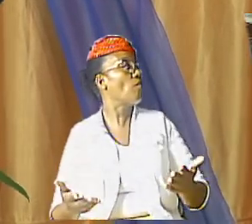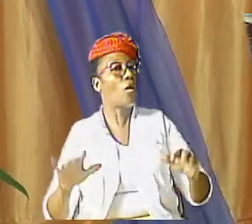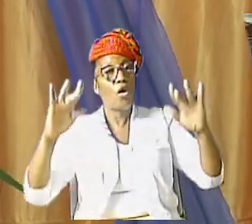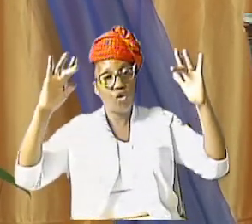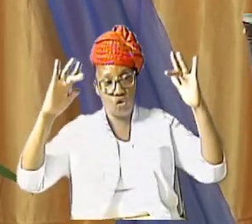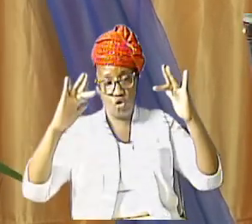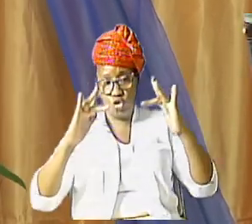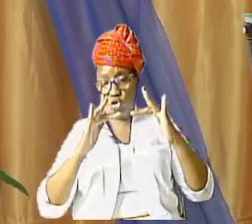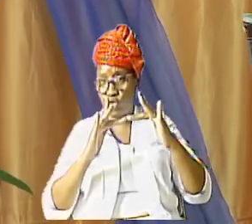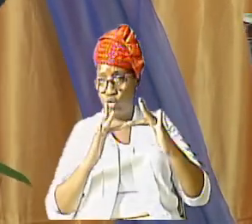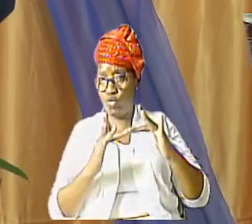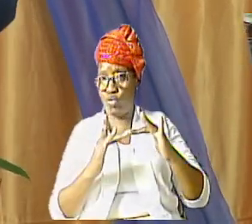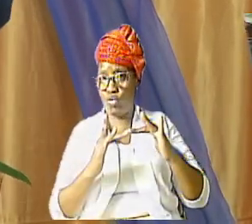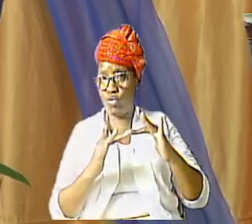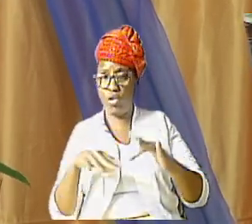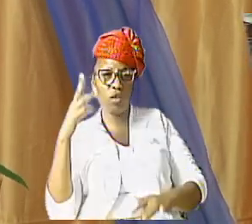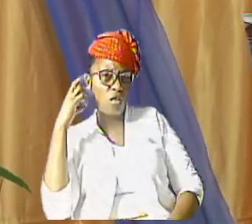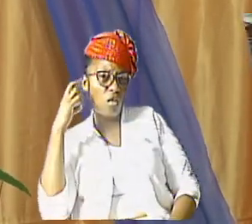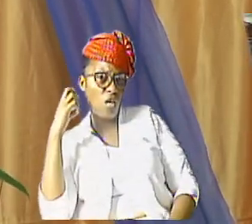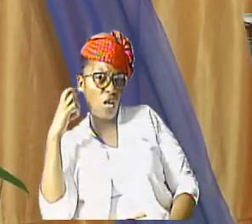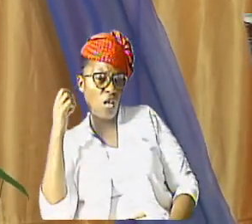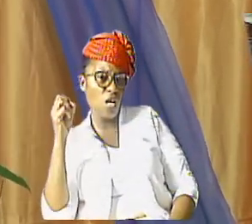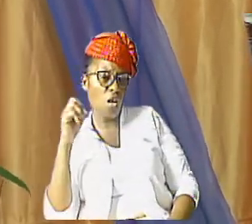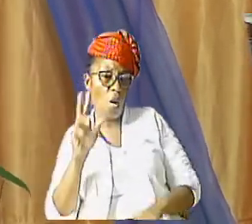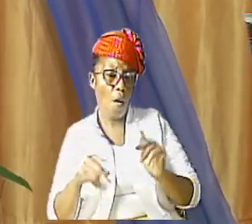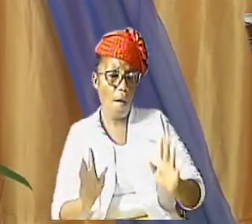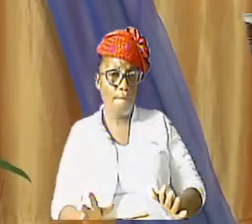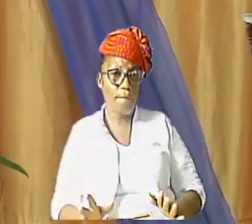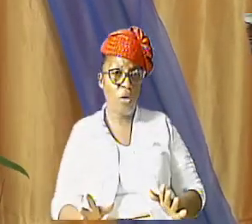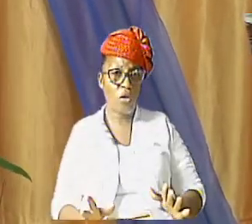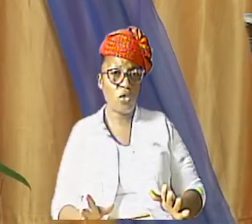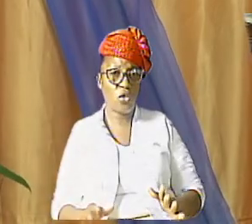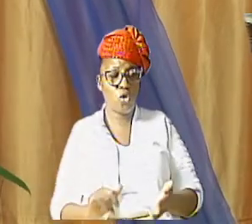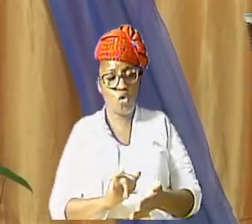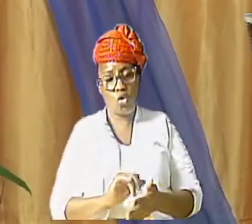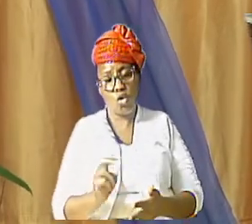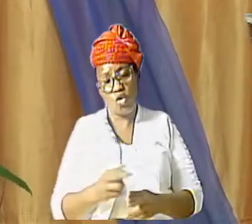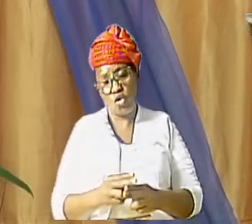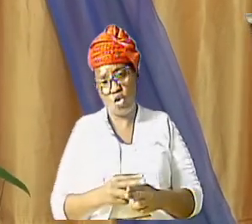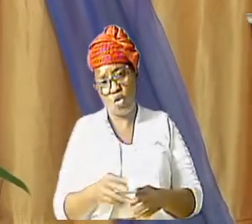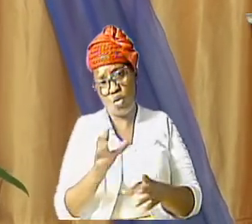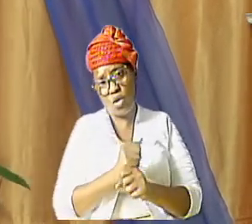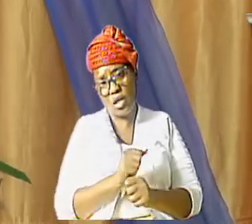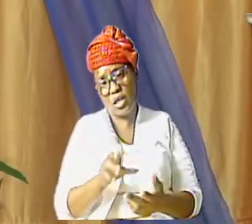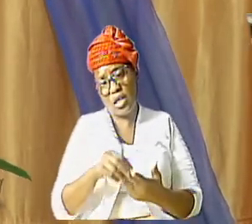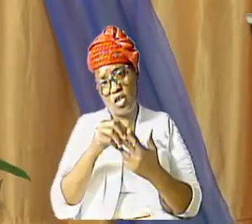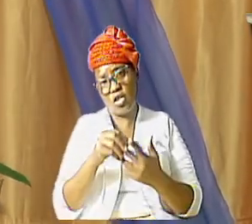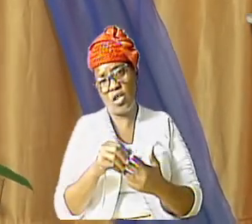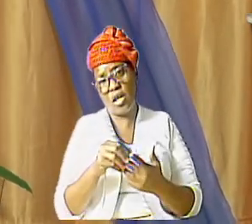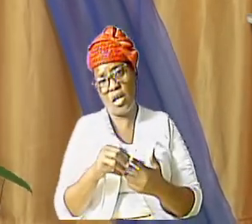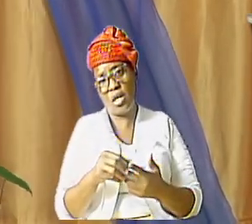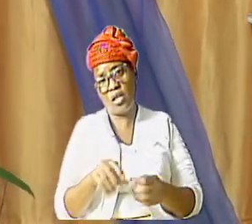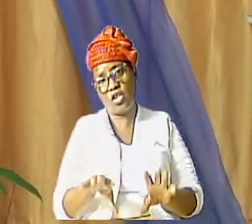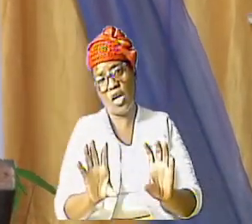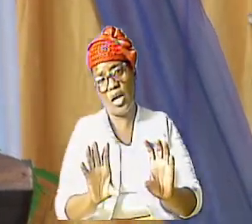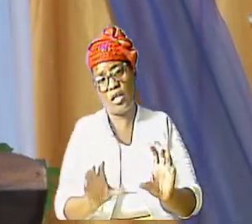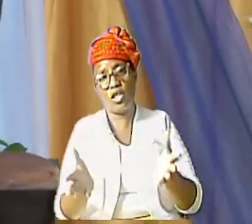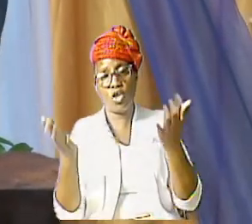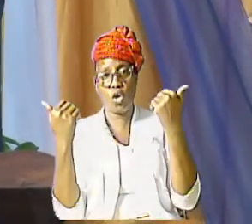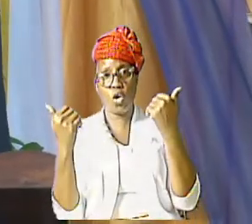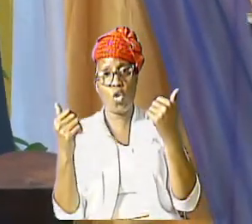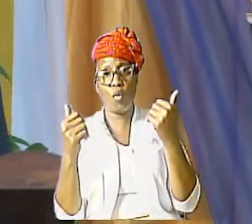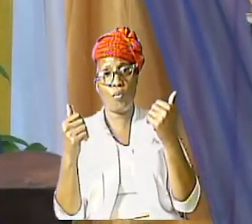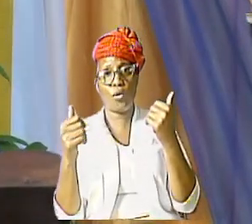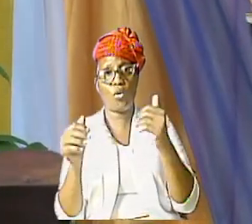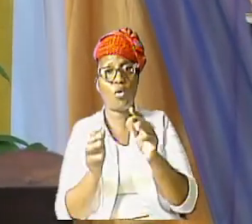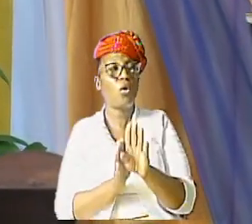online. And I hear that folks, when they get a chance to come to Jamaica, apart from going to country and Uchireos and those places,